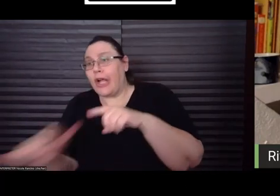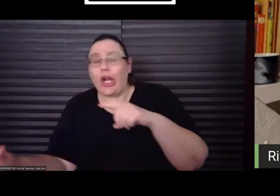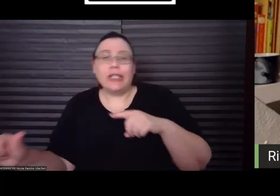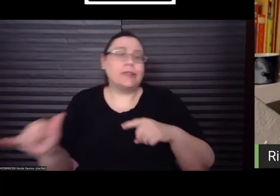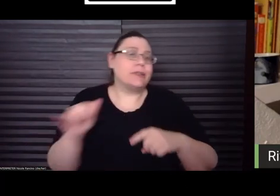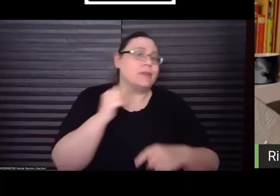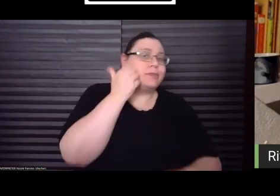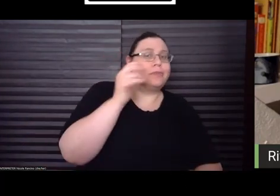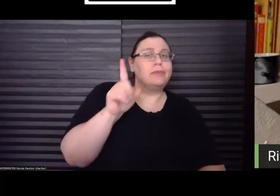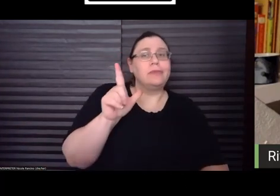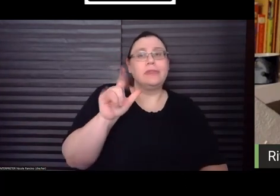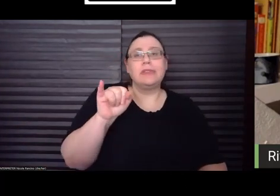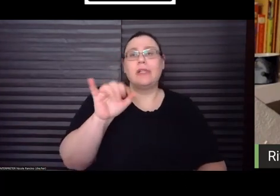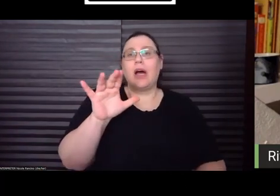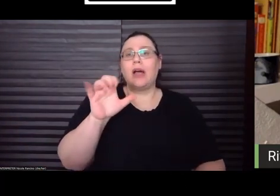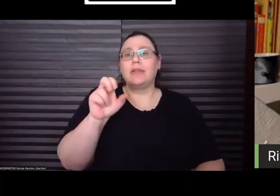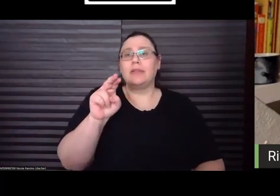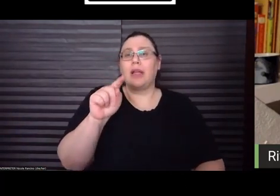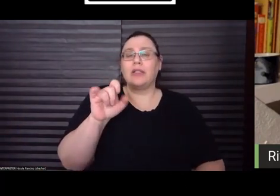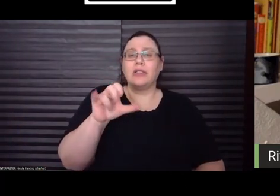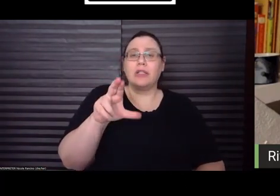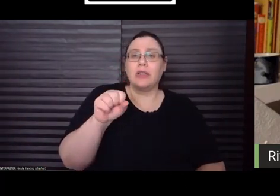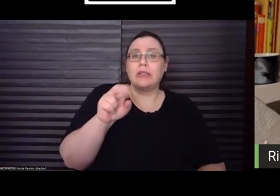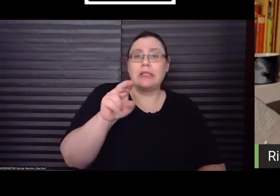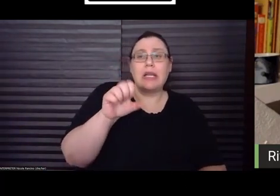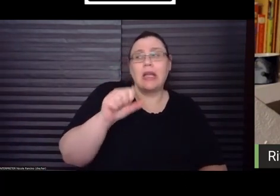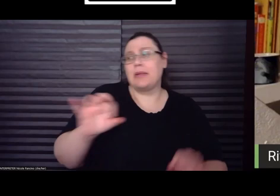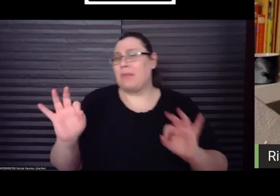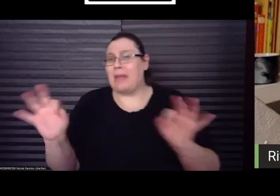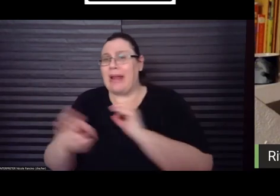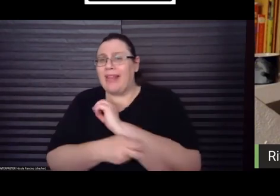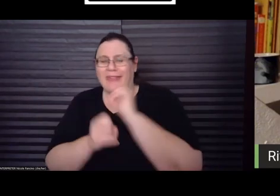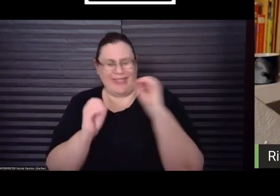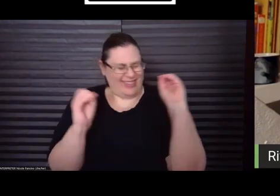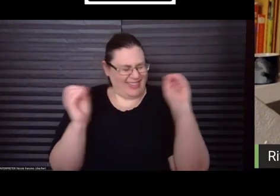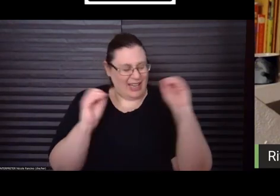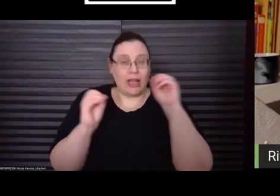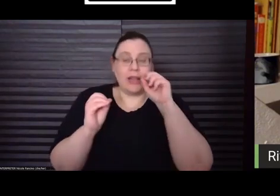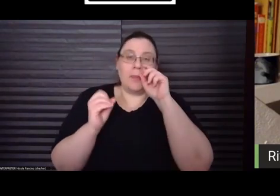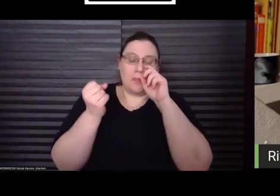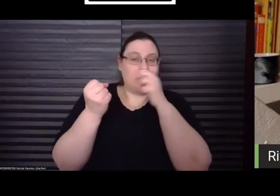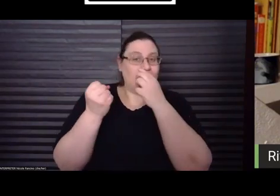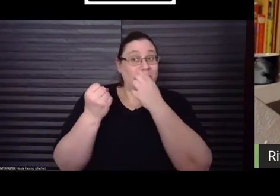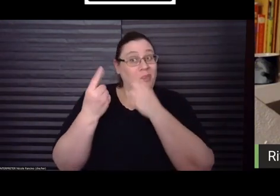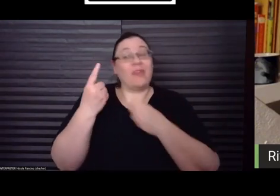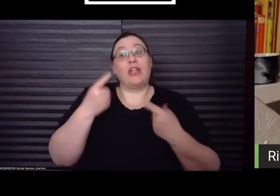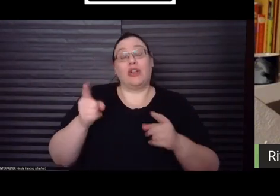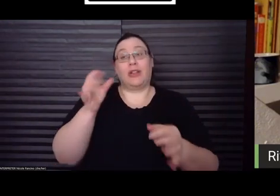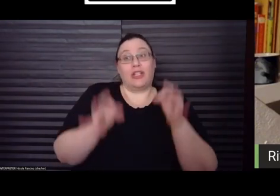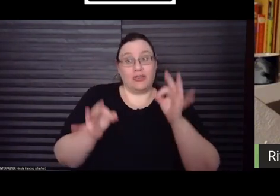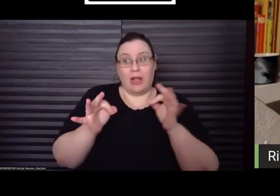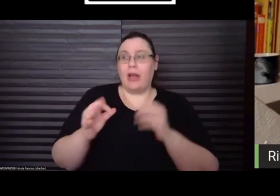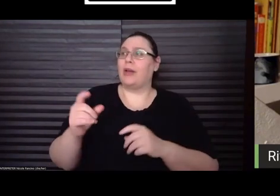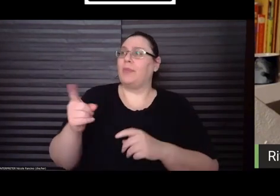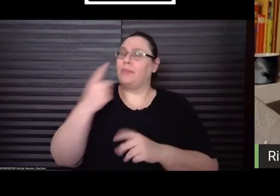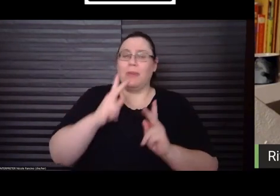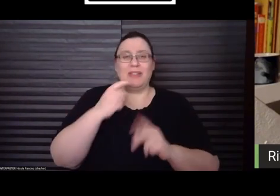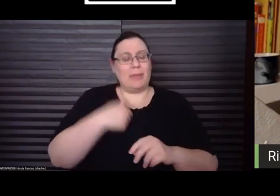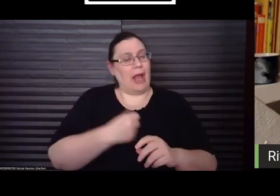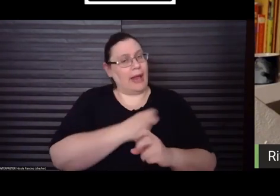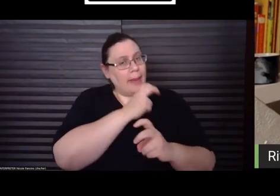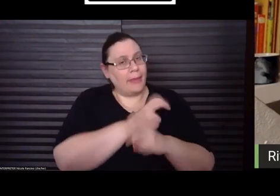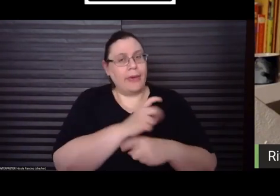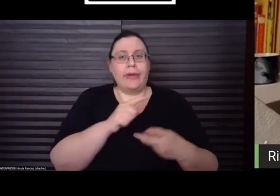not for licentiousness, not for the pettiest theft. Yet attributed to me in this trial is the power to poison, to